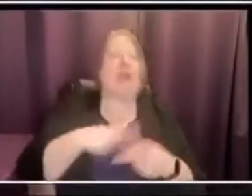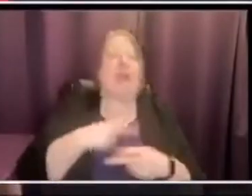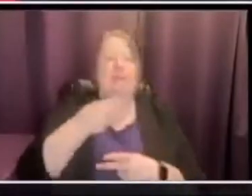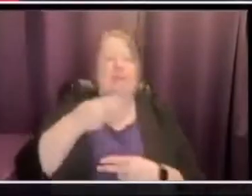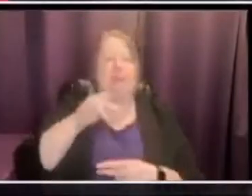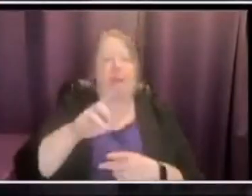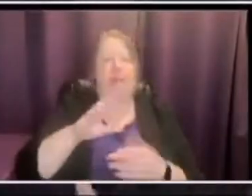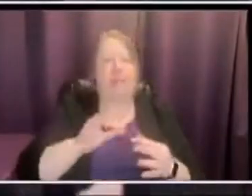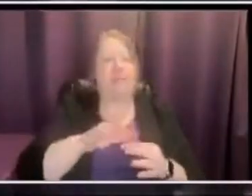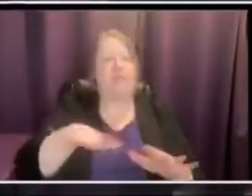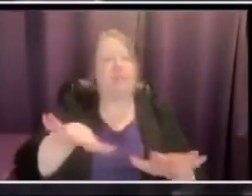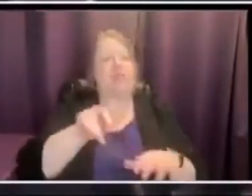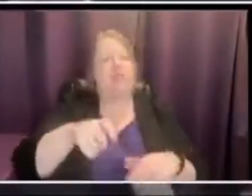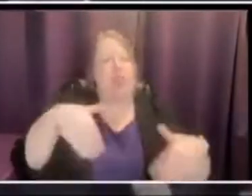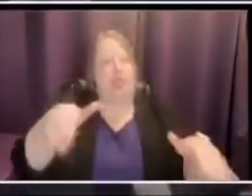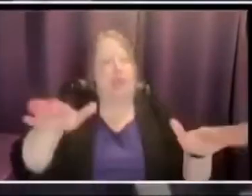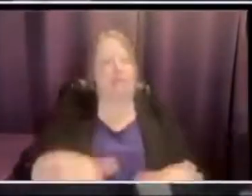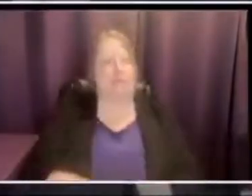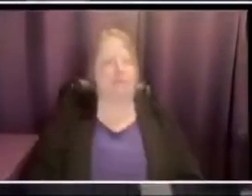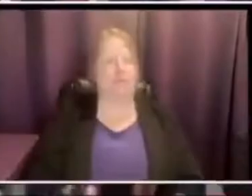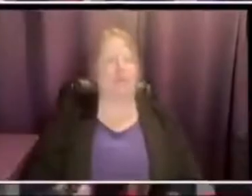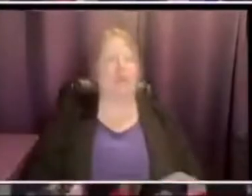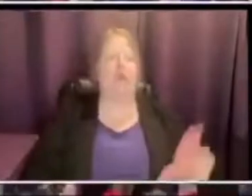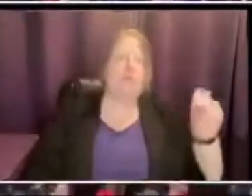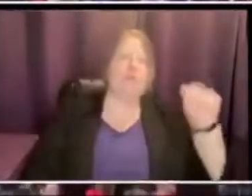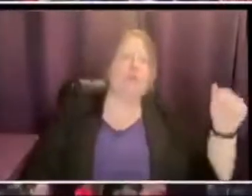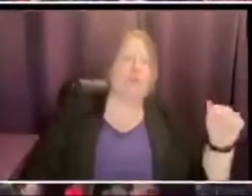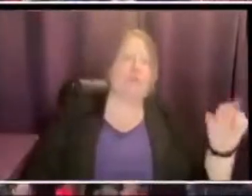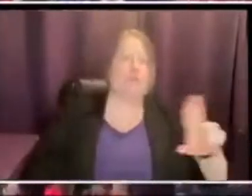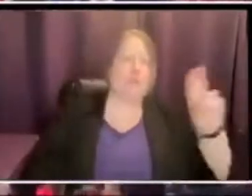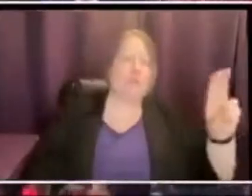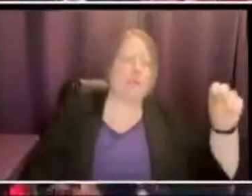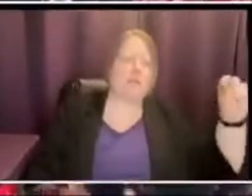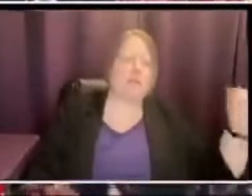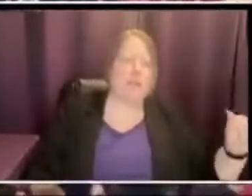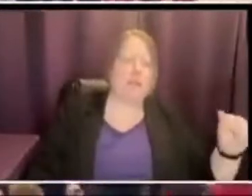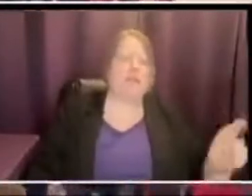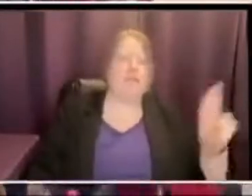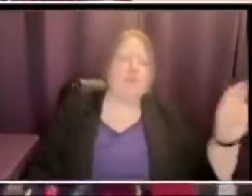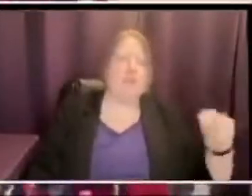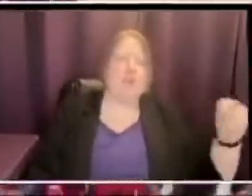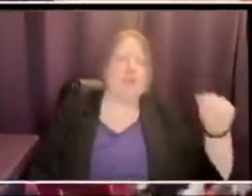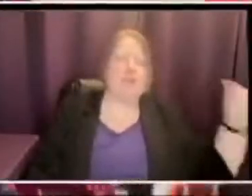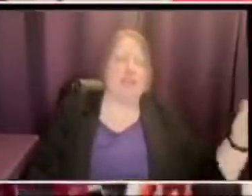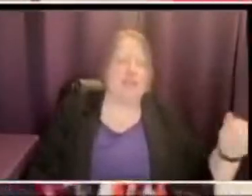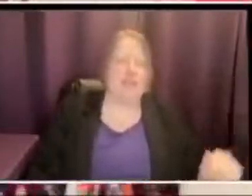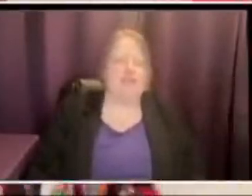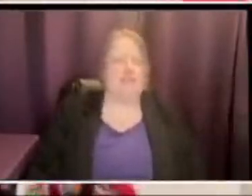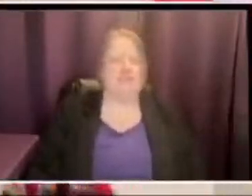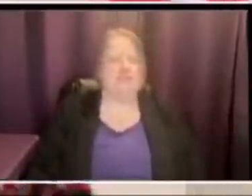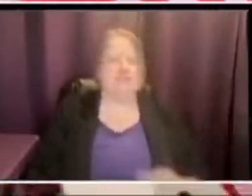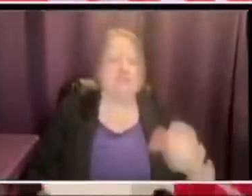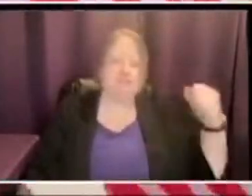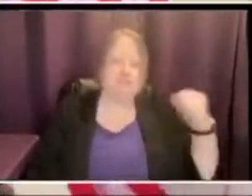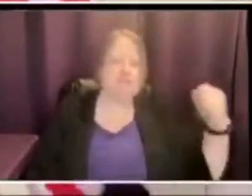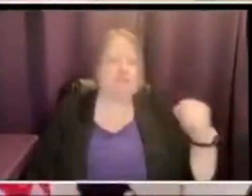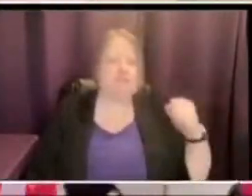USA! USA! USA! USA! USA! USA!